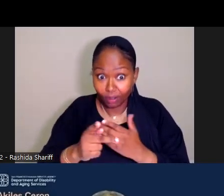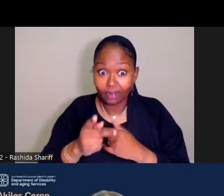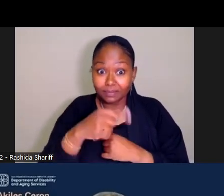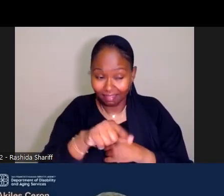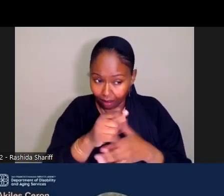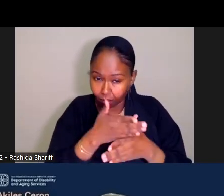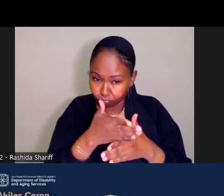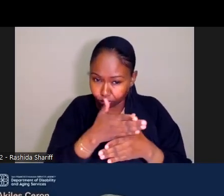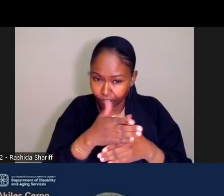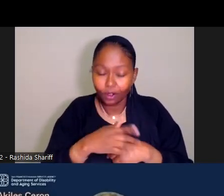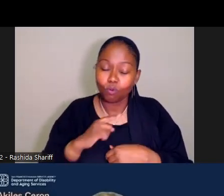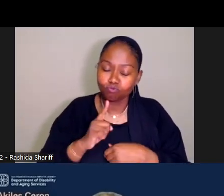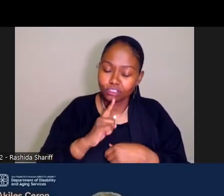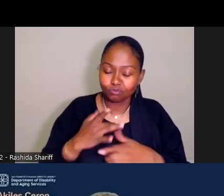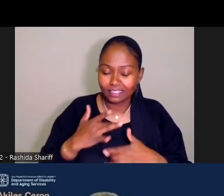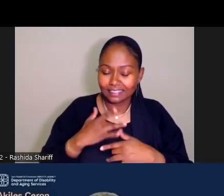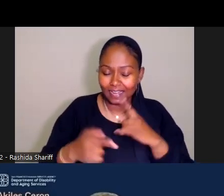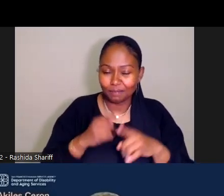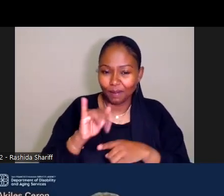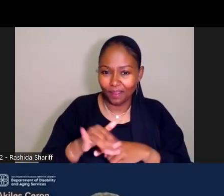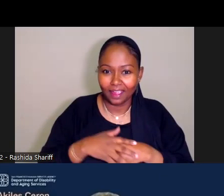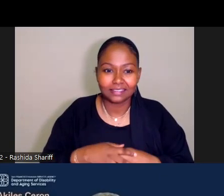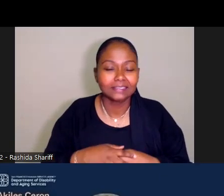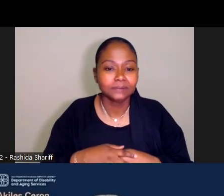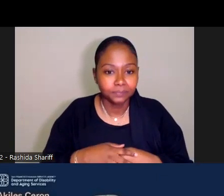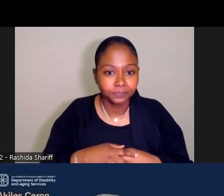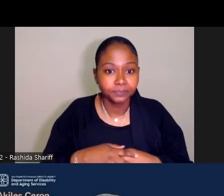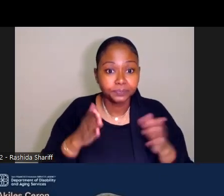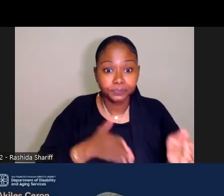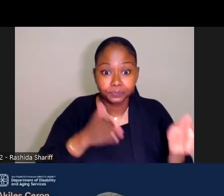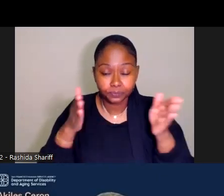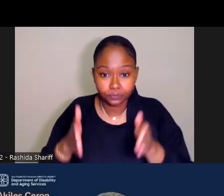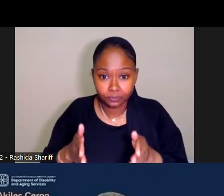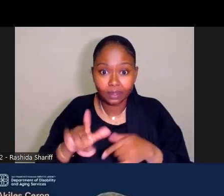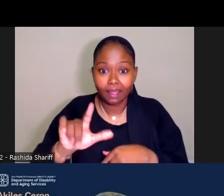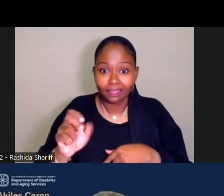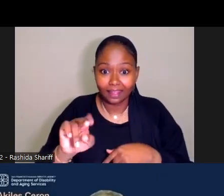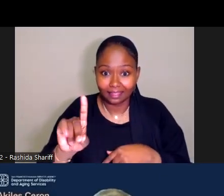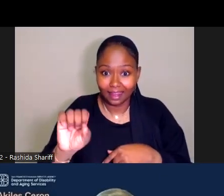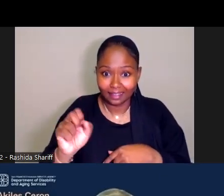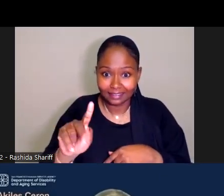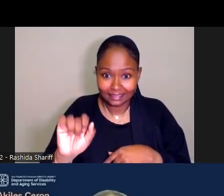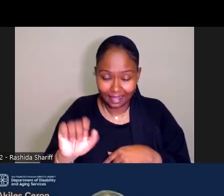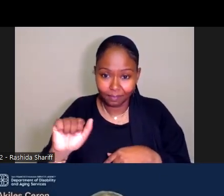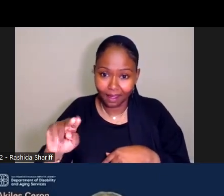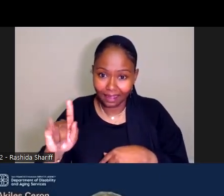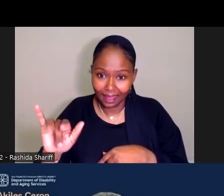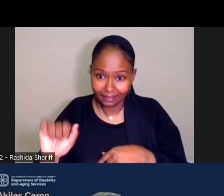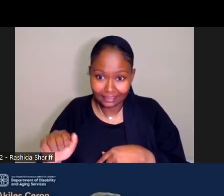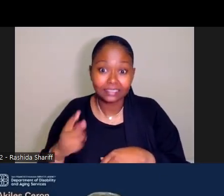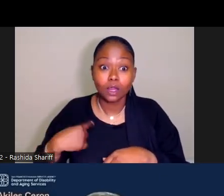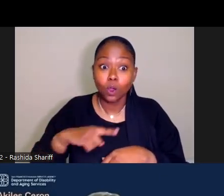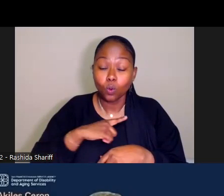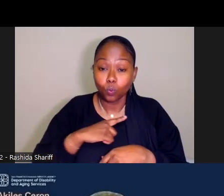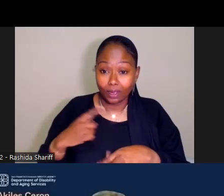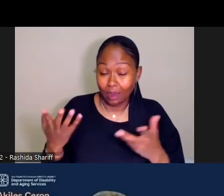very excited about that. And with respect to the landscape analysis and what is needed in